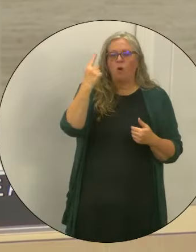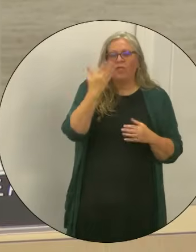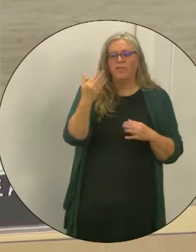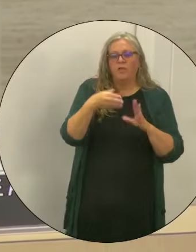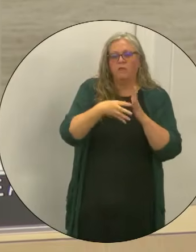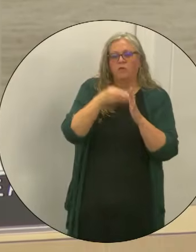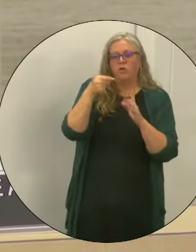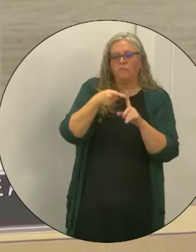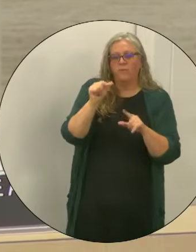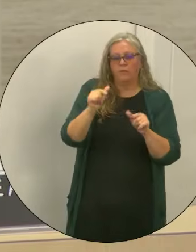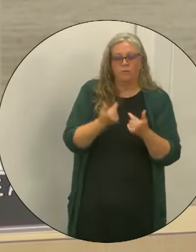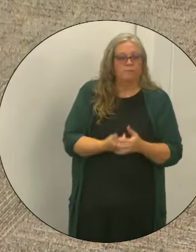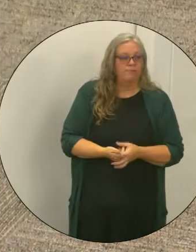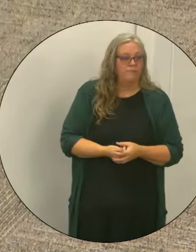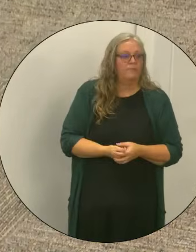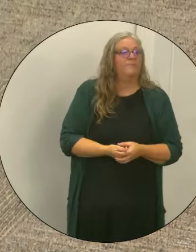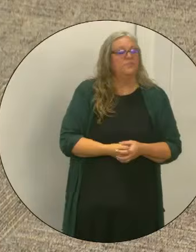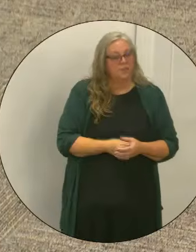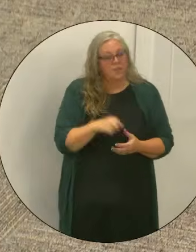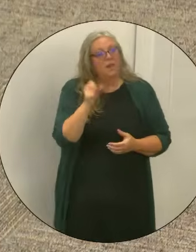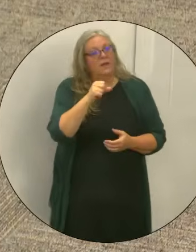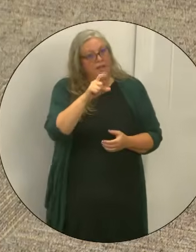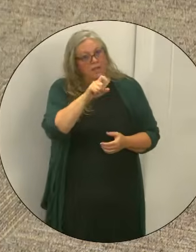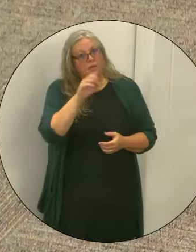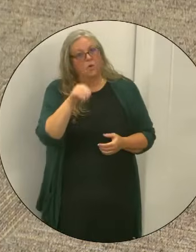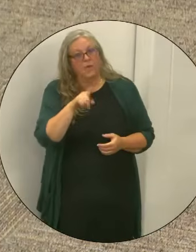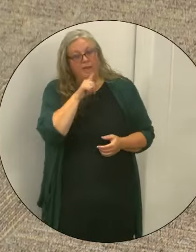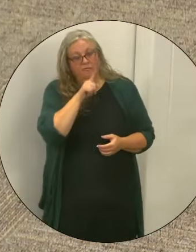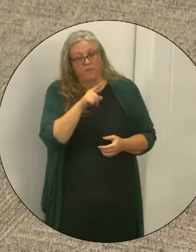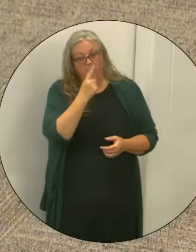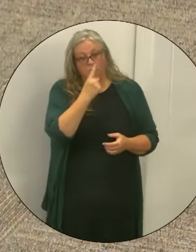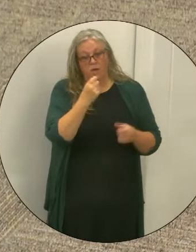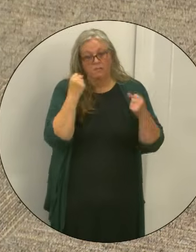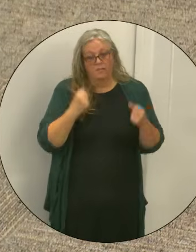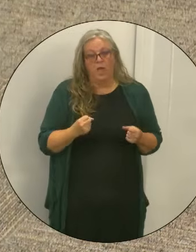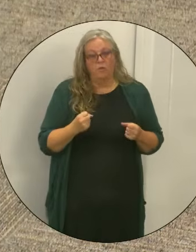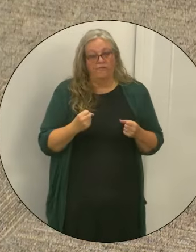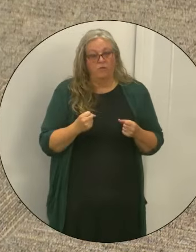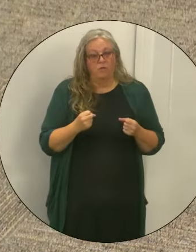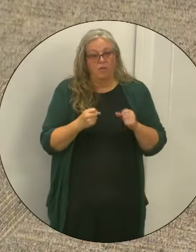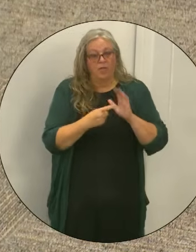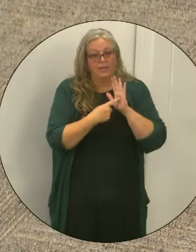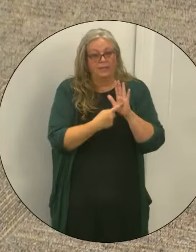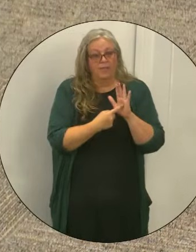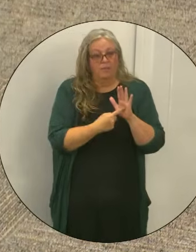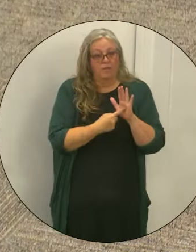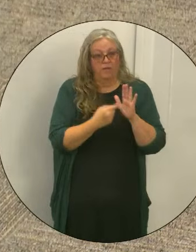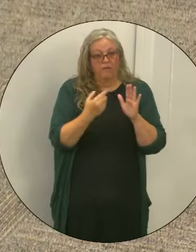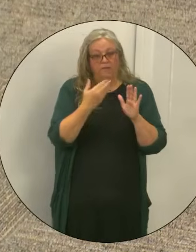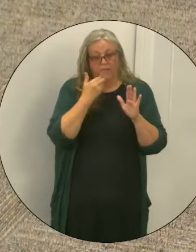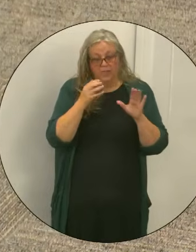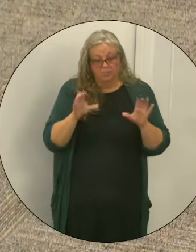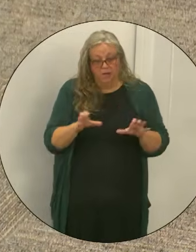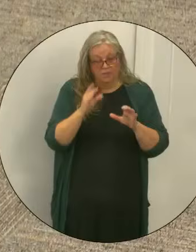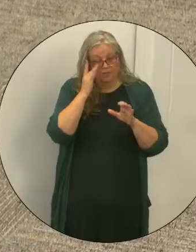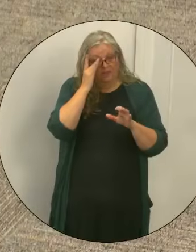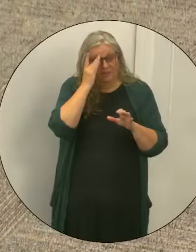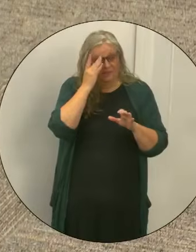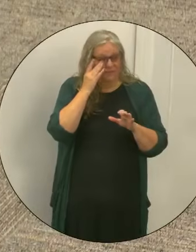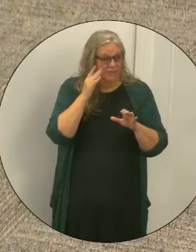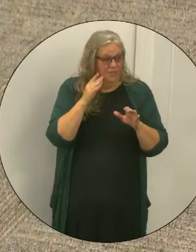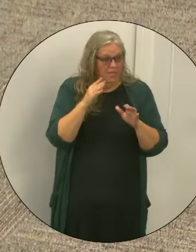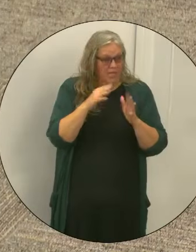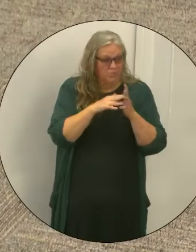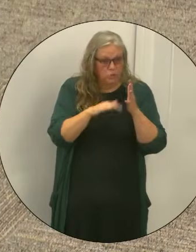that group. Yeah, absolutely. And so we have one very powerful example of a best practice. And so when a student